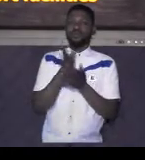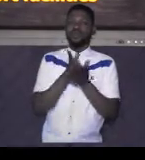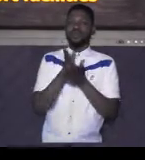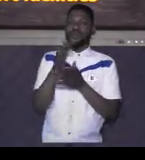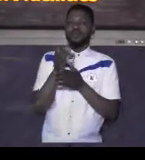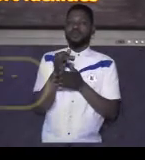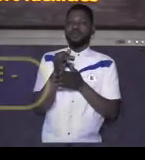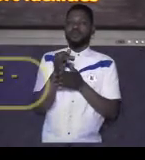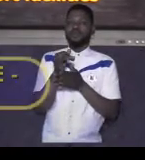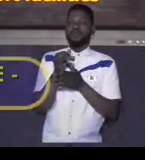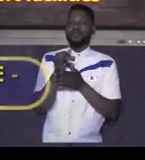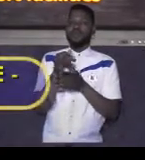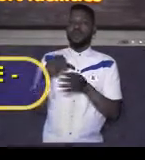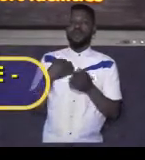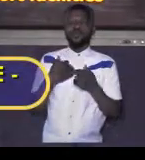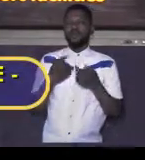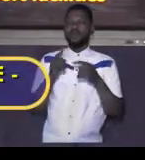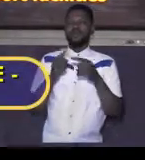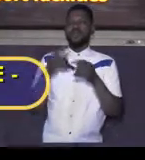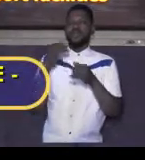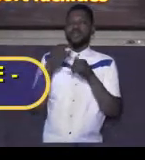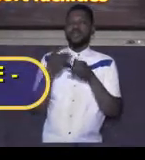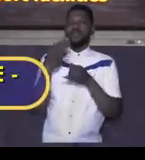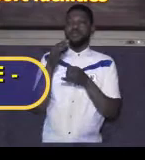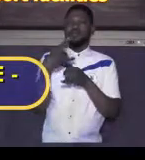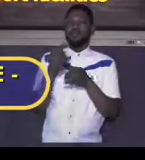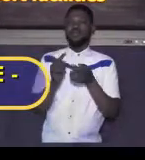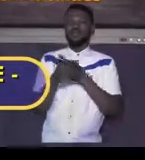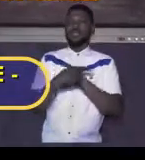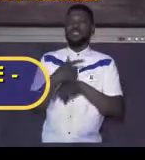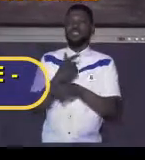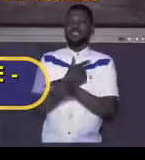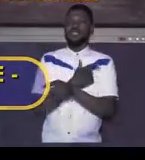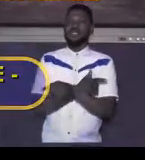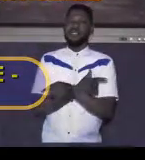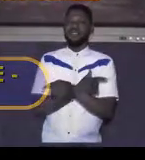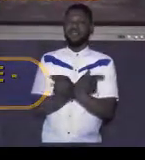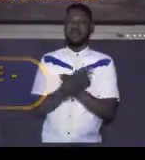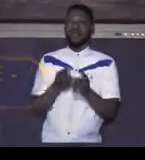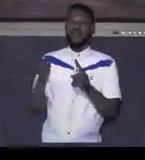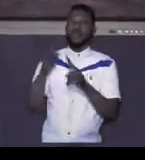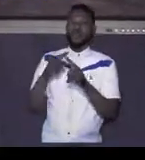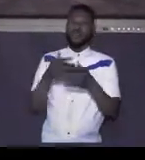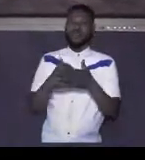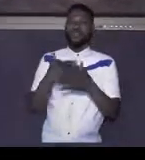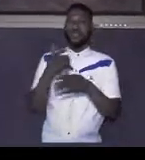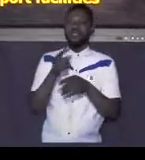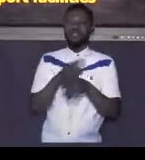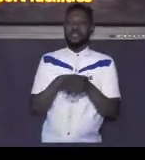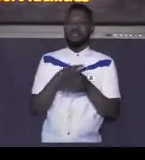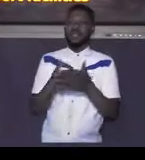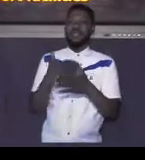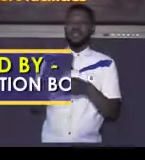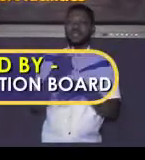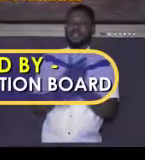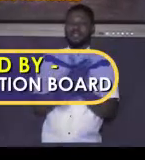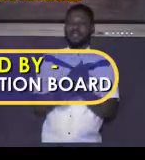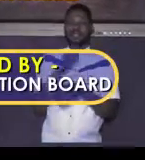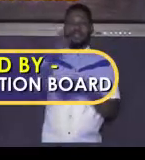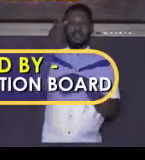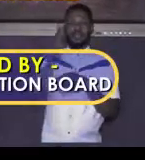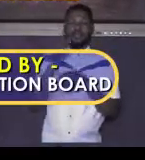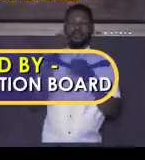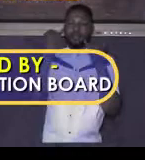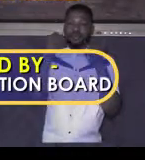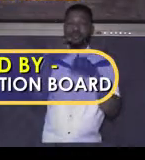correctly. We have come to the end of today's lesson. Until next time, next